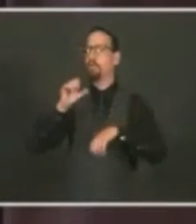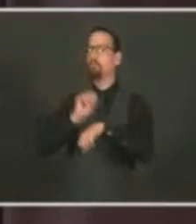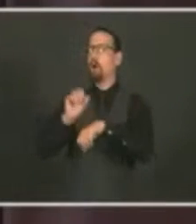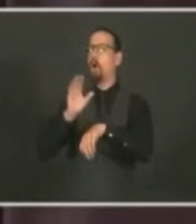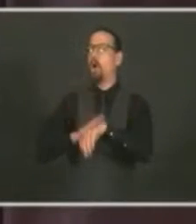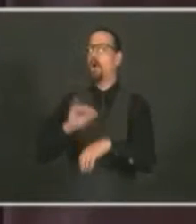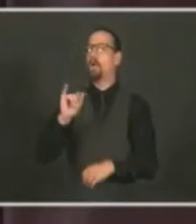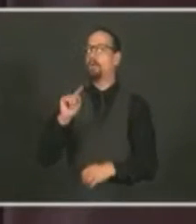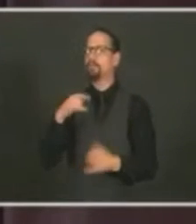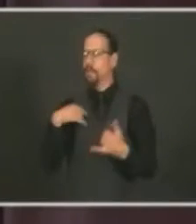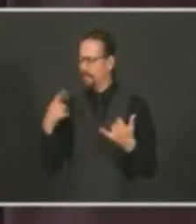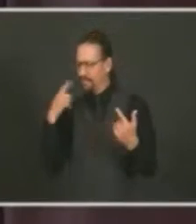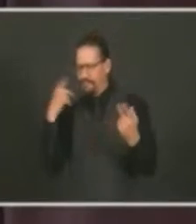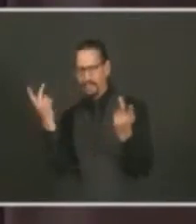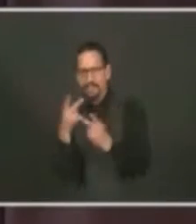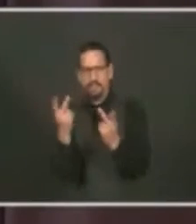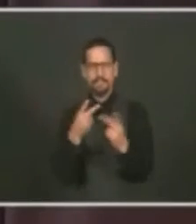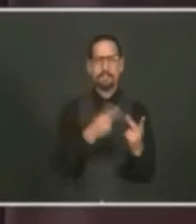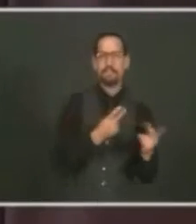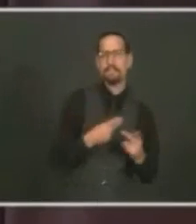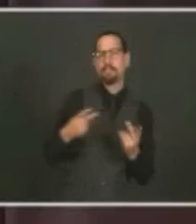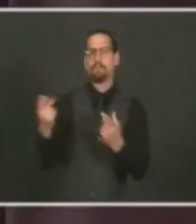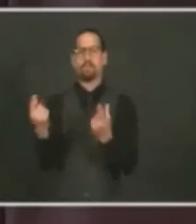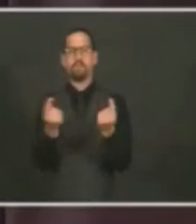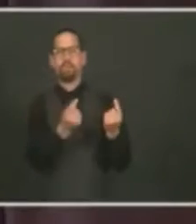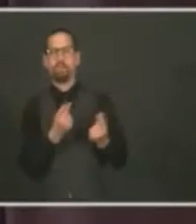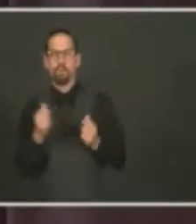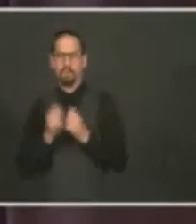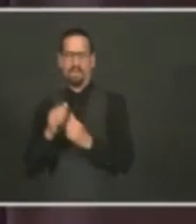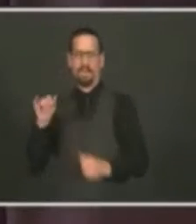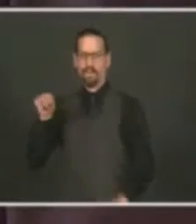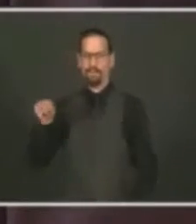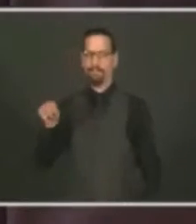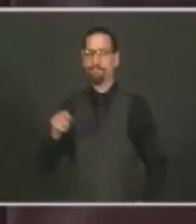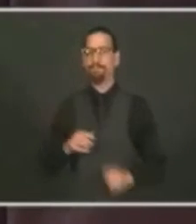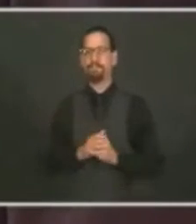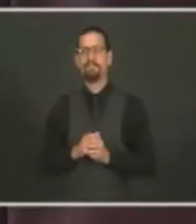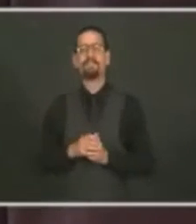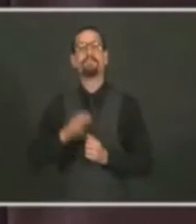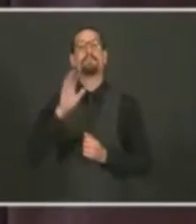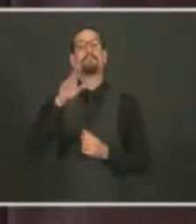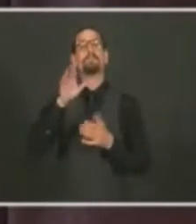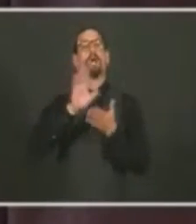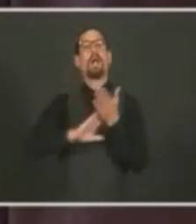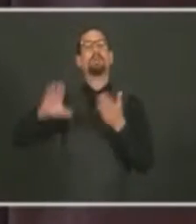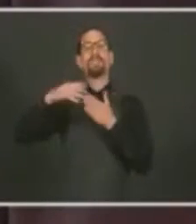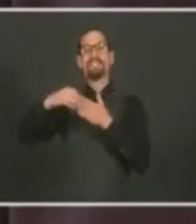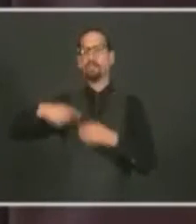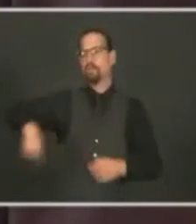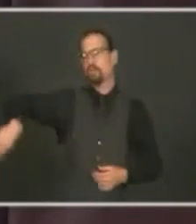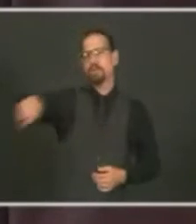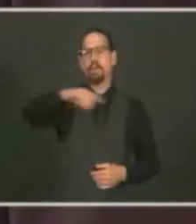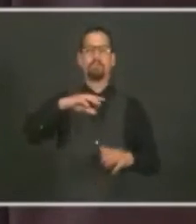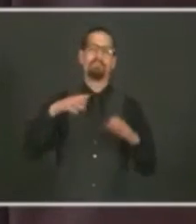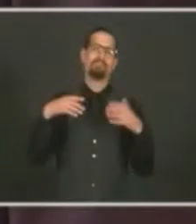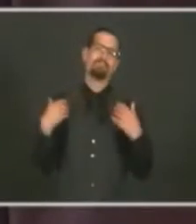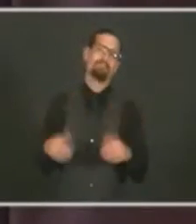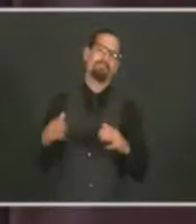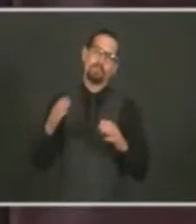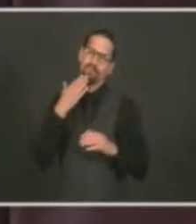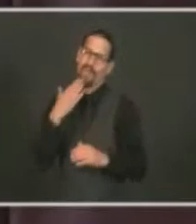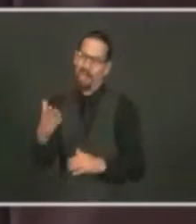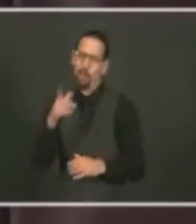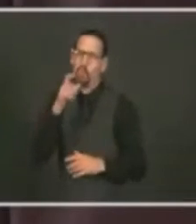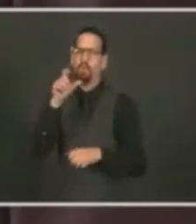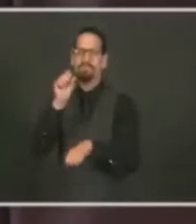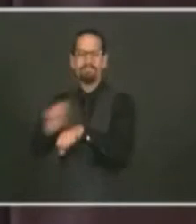the rest of Rhode Island in danger. And so to the college leaders who are doing a good job, thank you. To the college